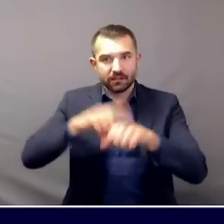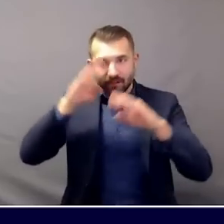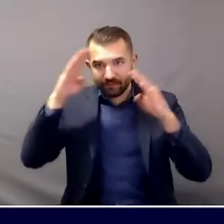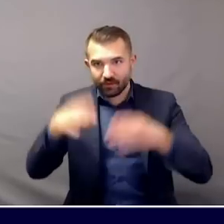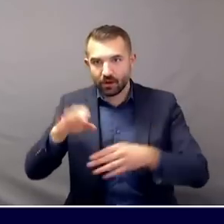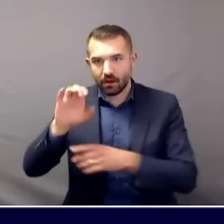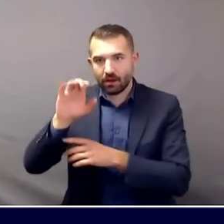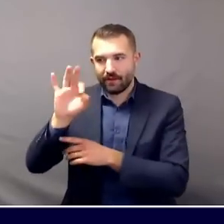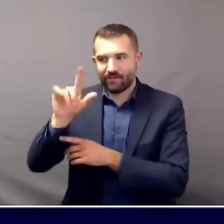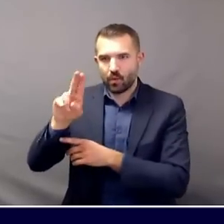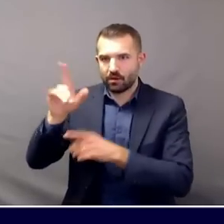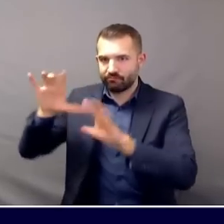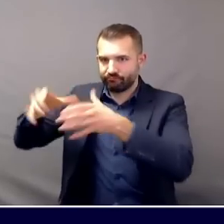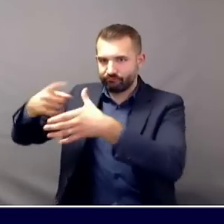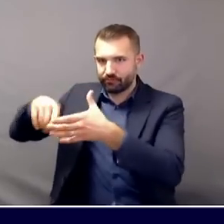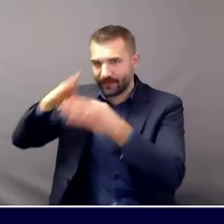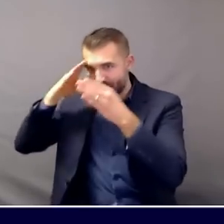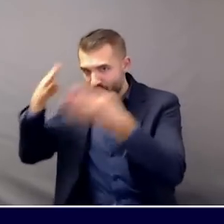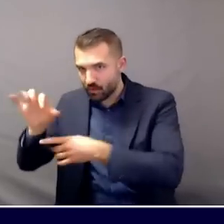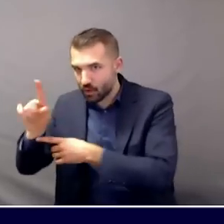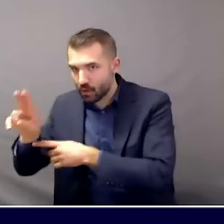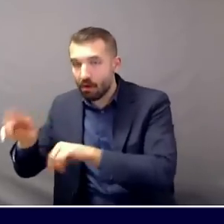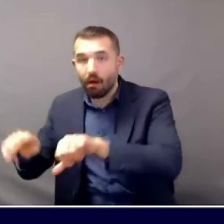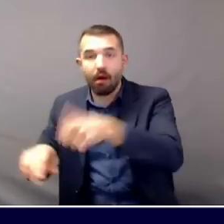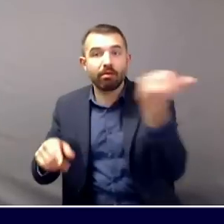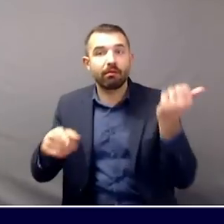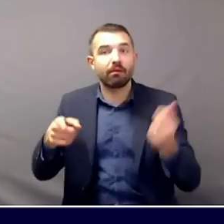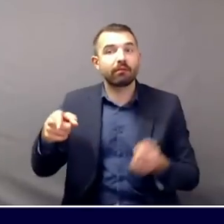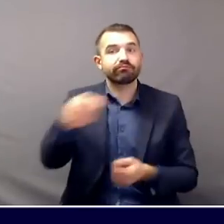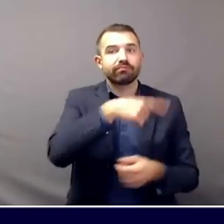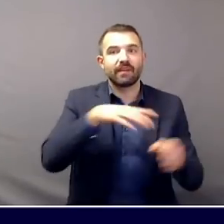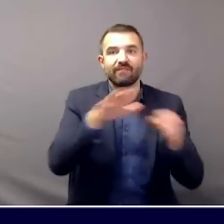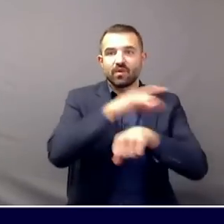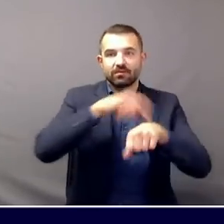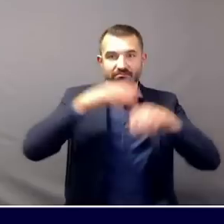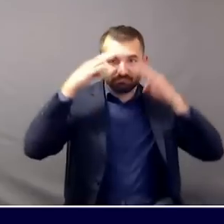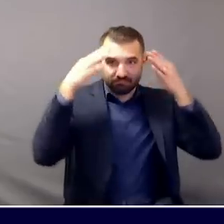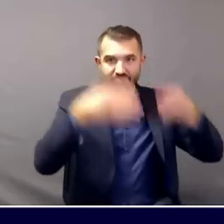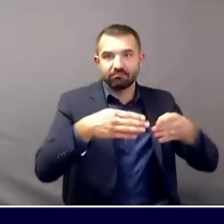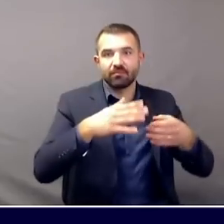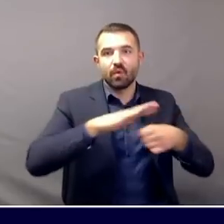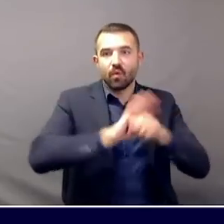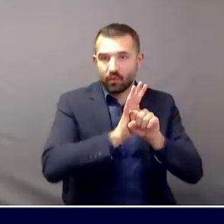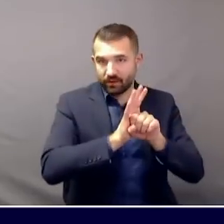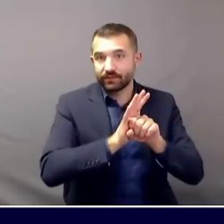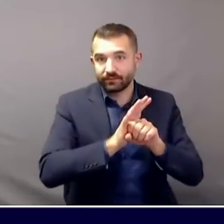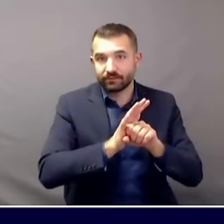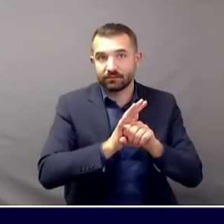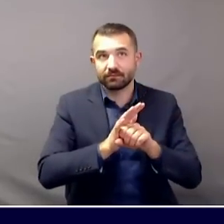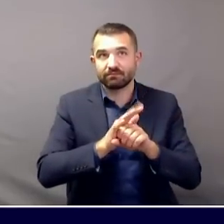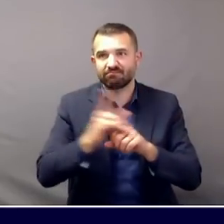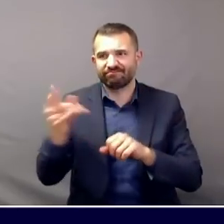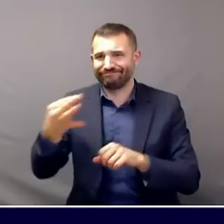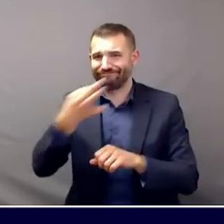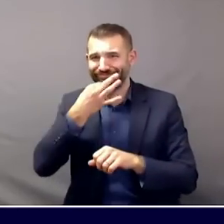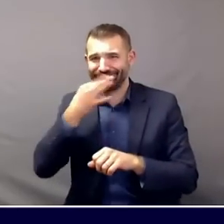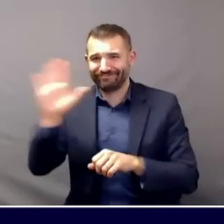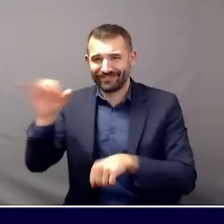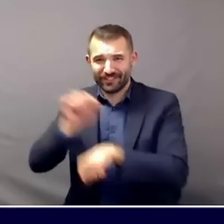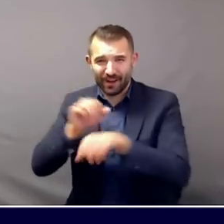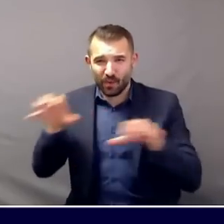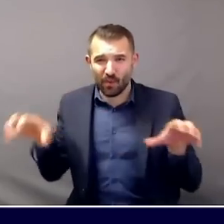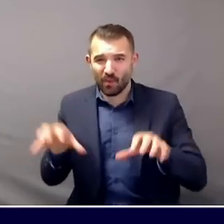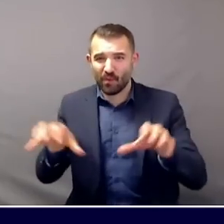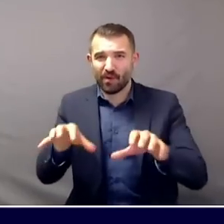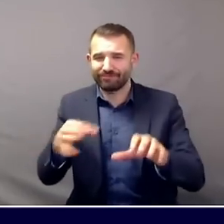COVID epidemiologist. And this epidemiologist, she has not missed a beat. So, but just wanted to pick up that question. As to the Mariners,